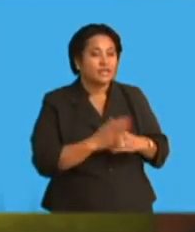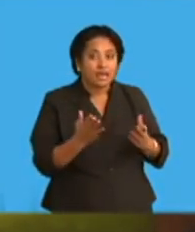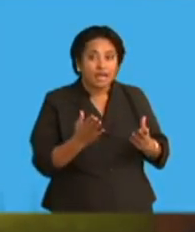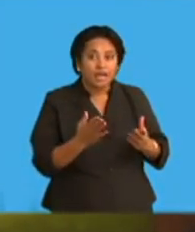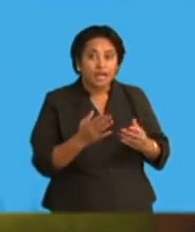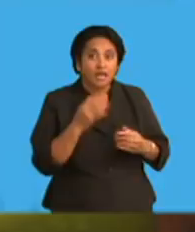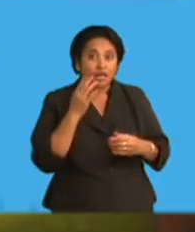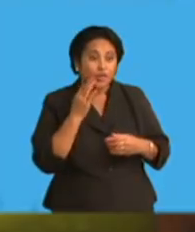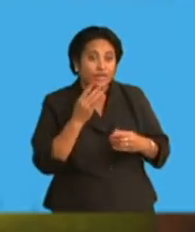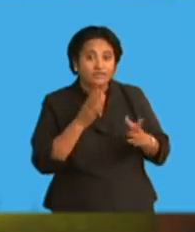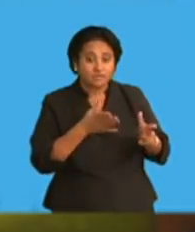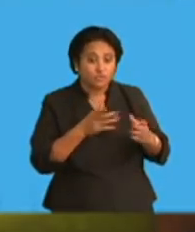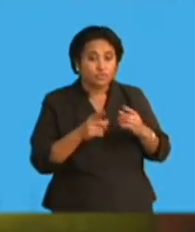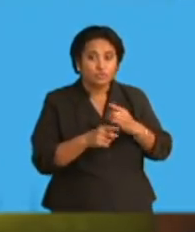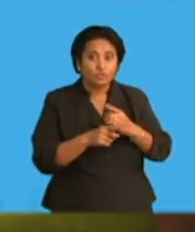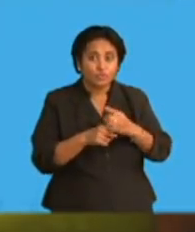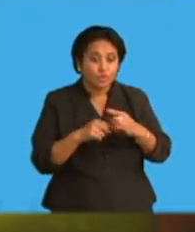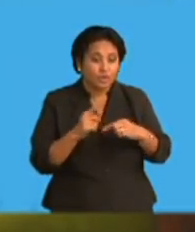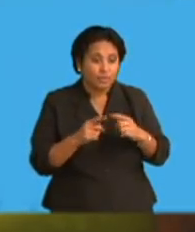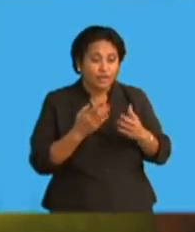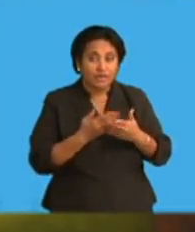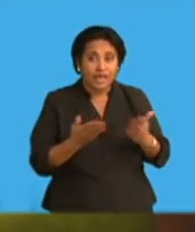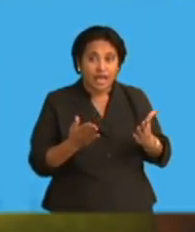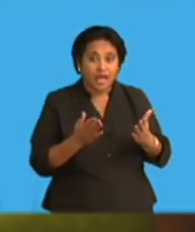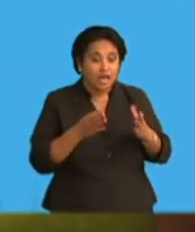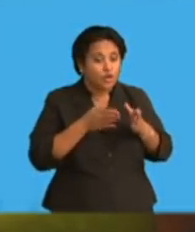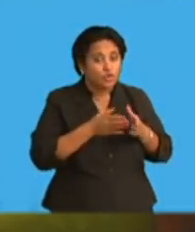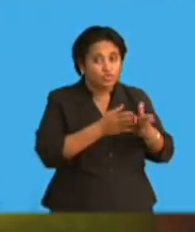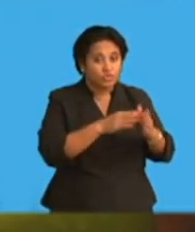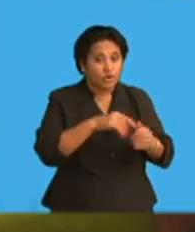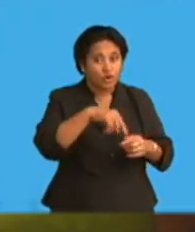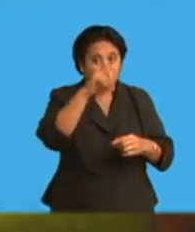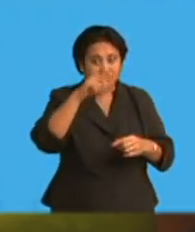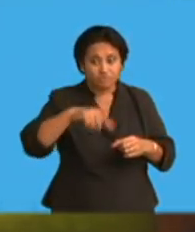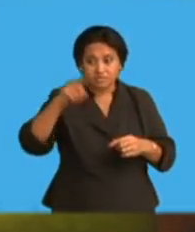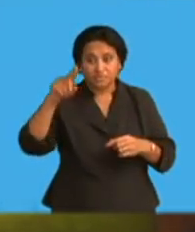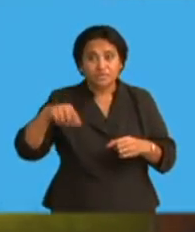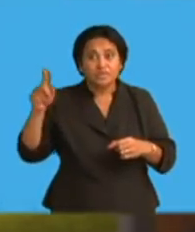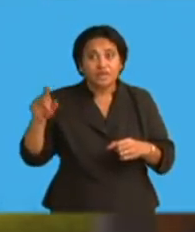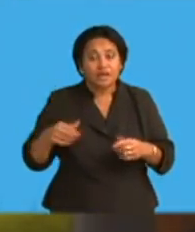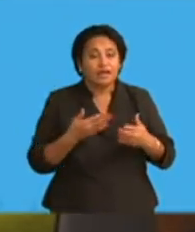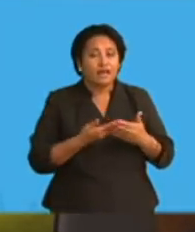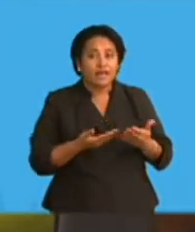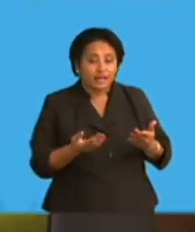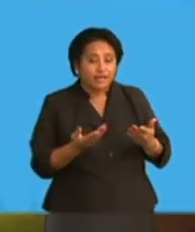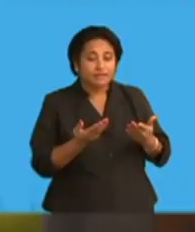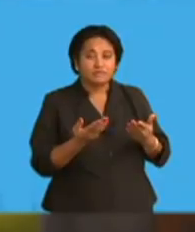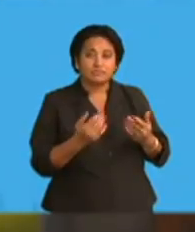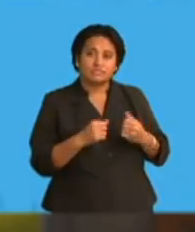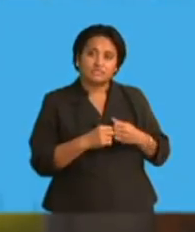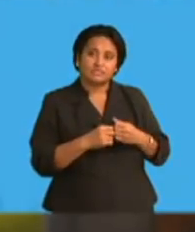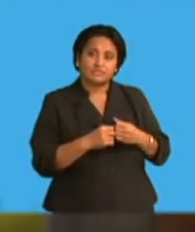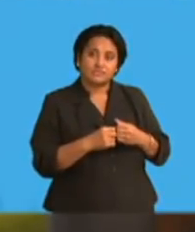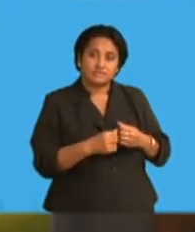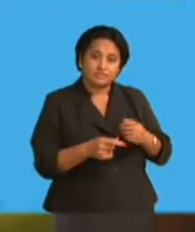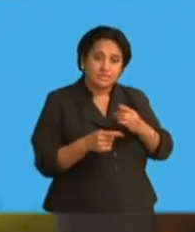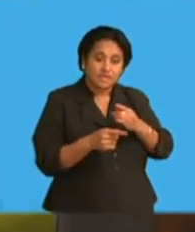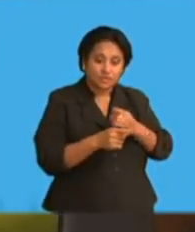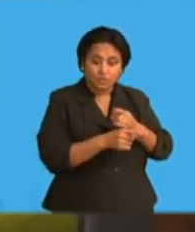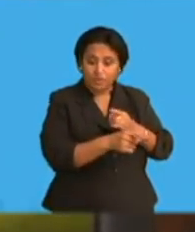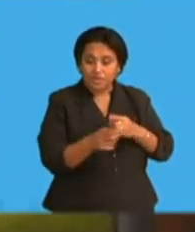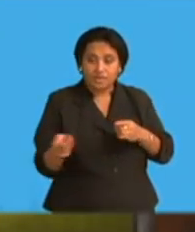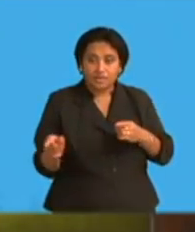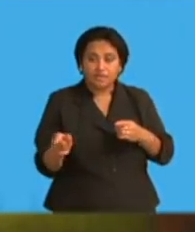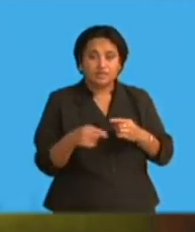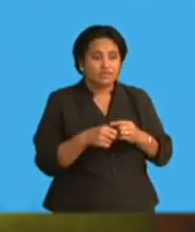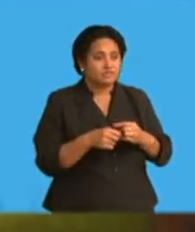down to demagoguery. And we've seen the kind of demagoguery that comes from the other side, Madam Speaker. Because, Madam Speaker, whilst they may sit here and think